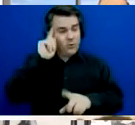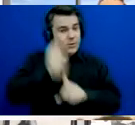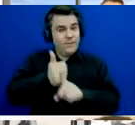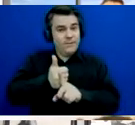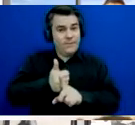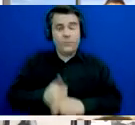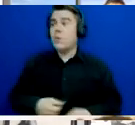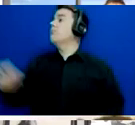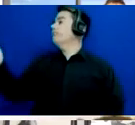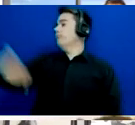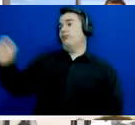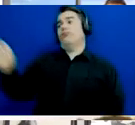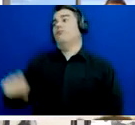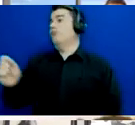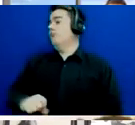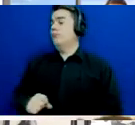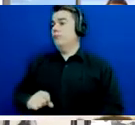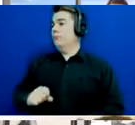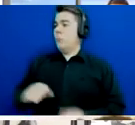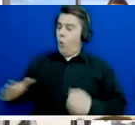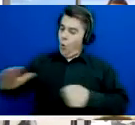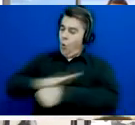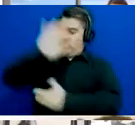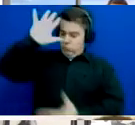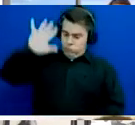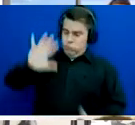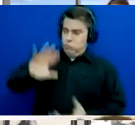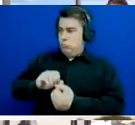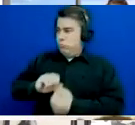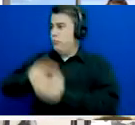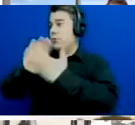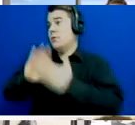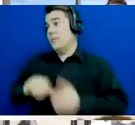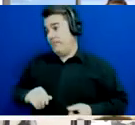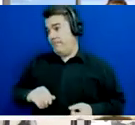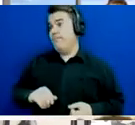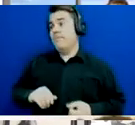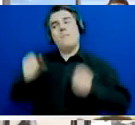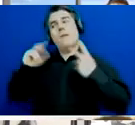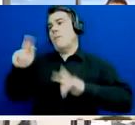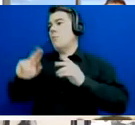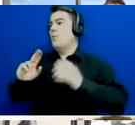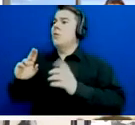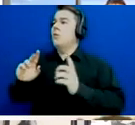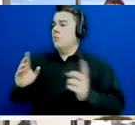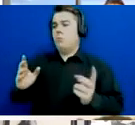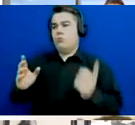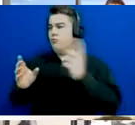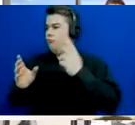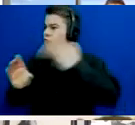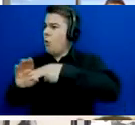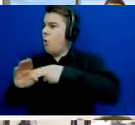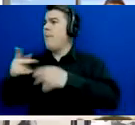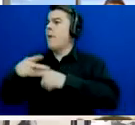It's a holistic approach, right? Yes. A lot of people come to Plexus. Yeah, a lot of people come to Plexus looking for some weight management, some weight